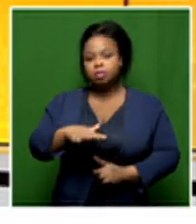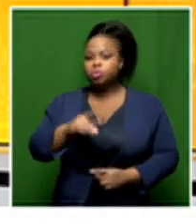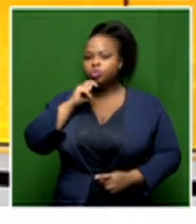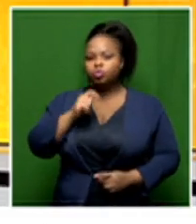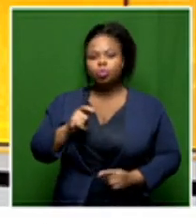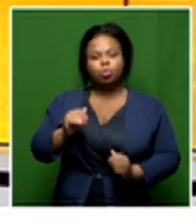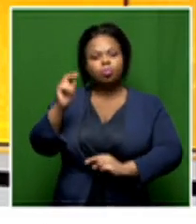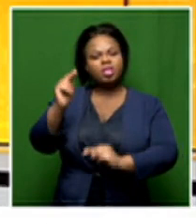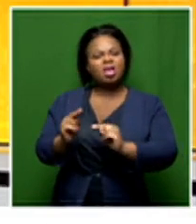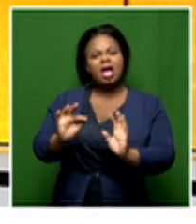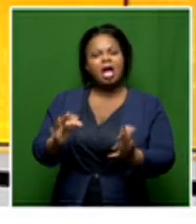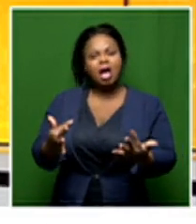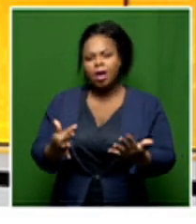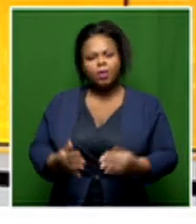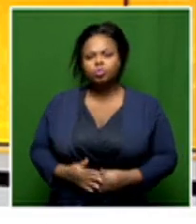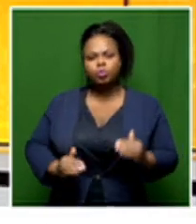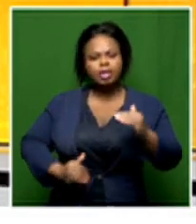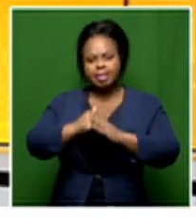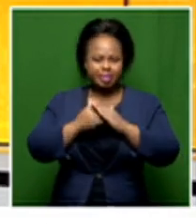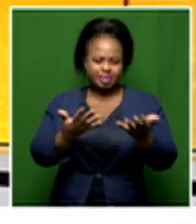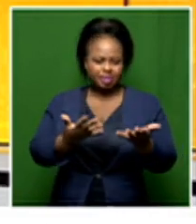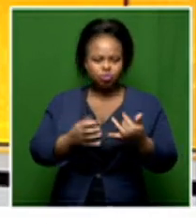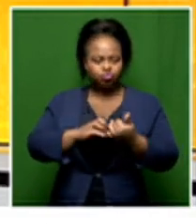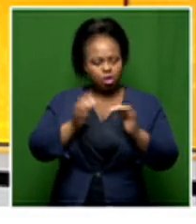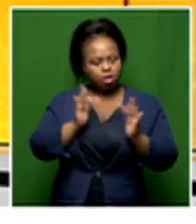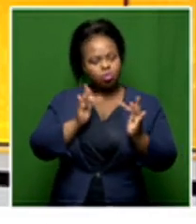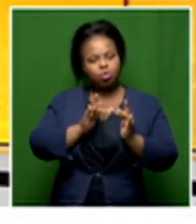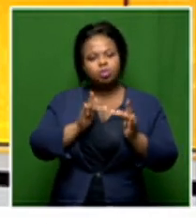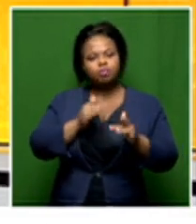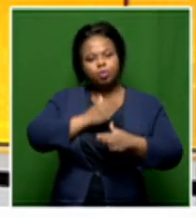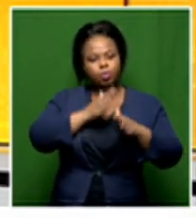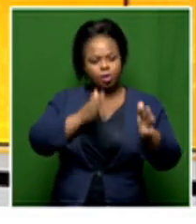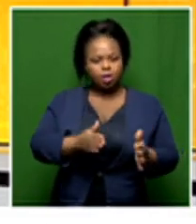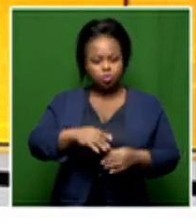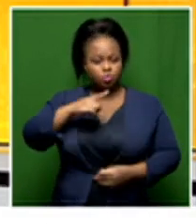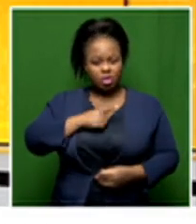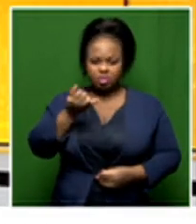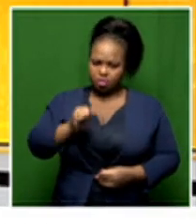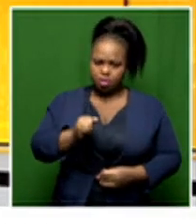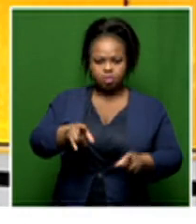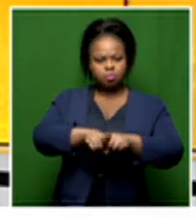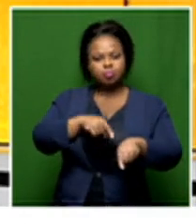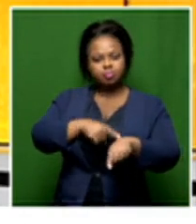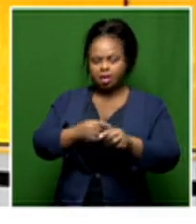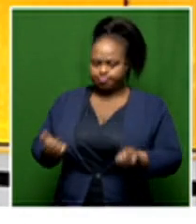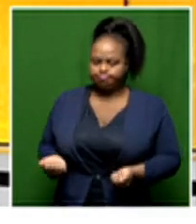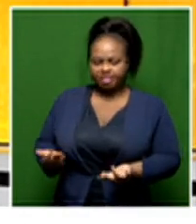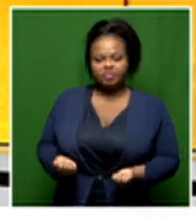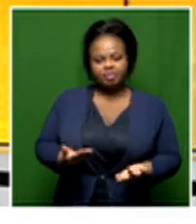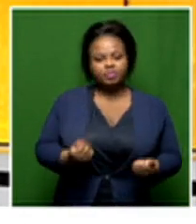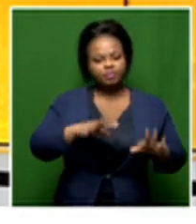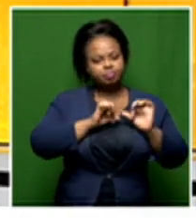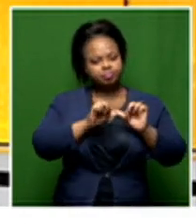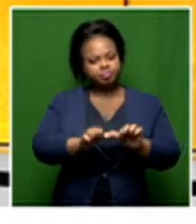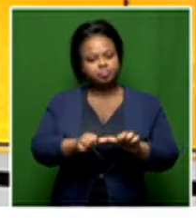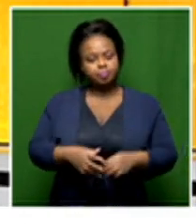actually mitigate and take measures to minimize contact between workers while still obligated to provide